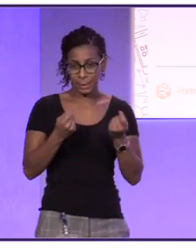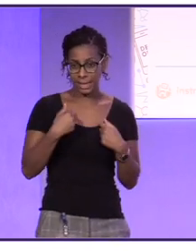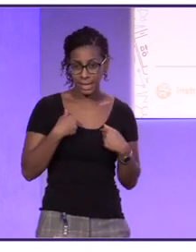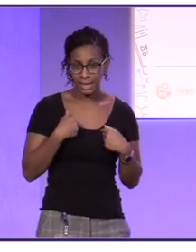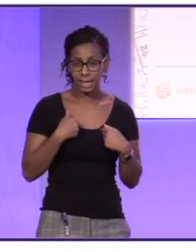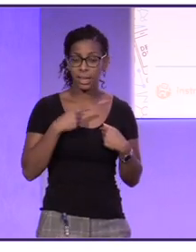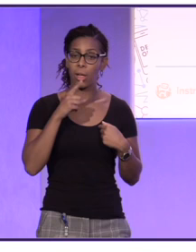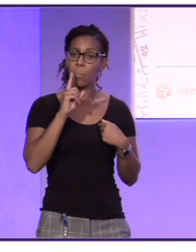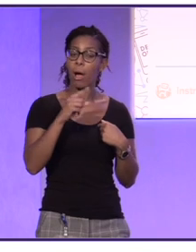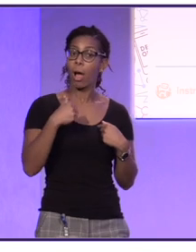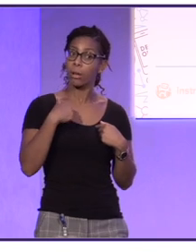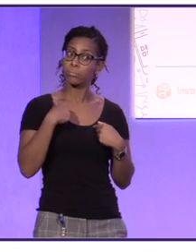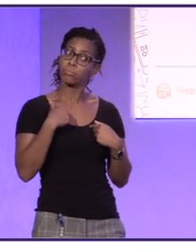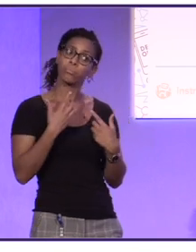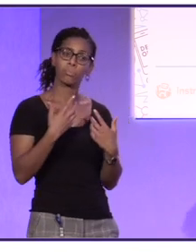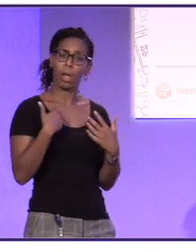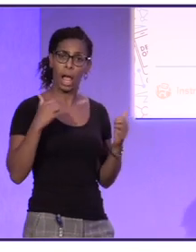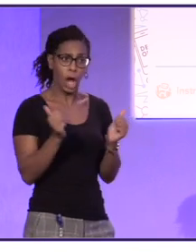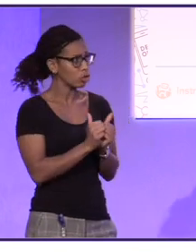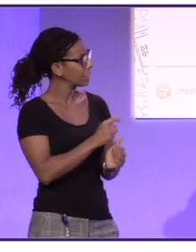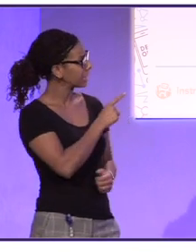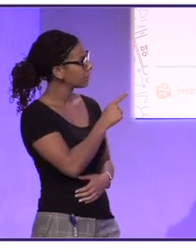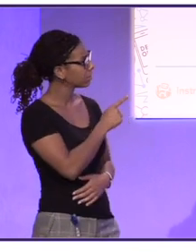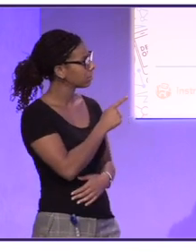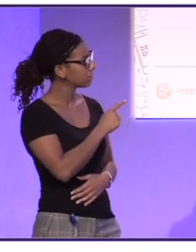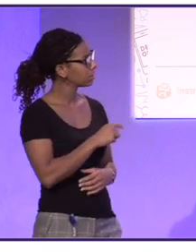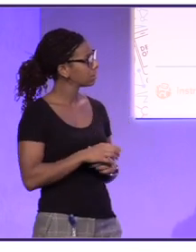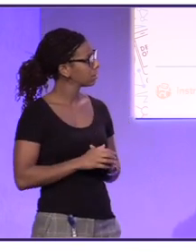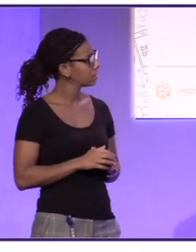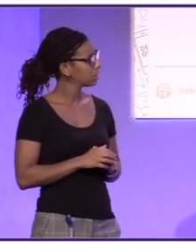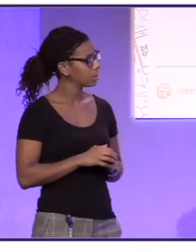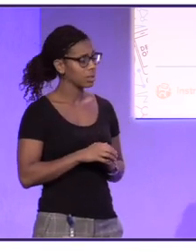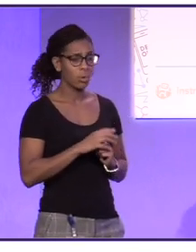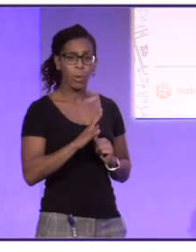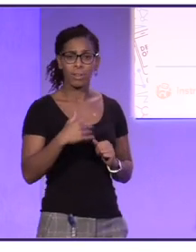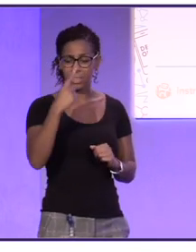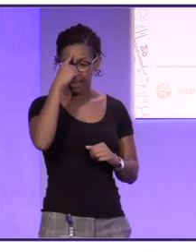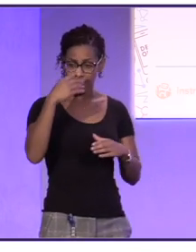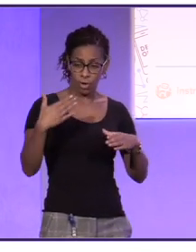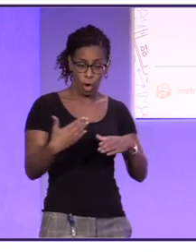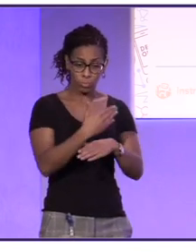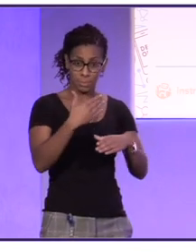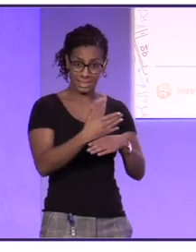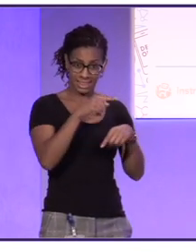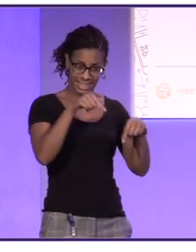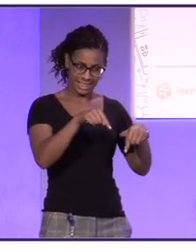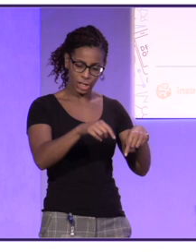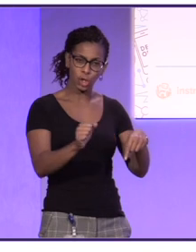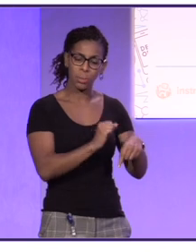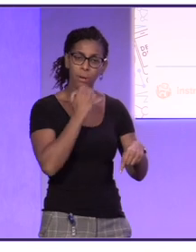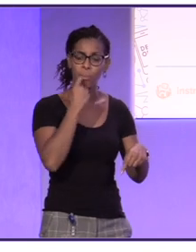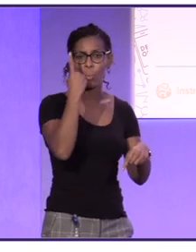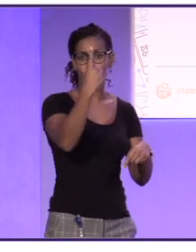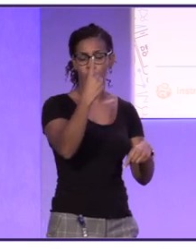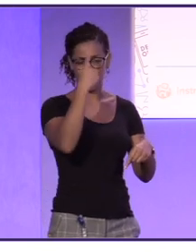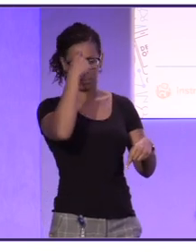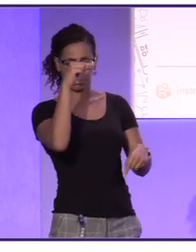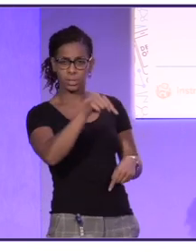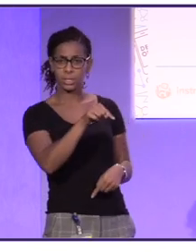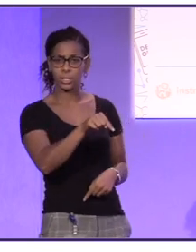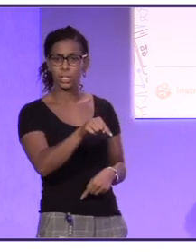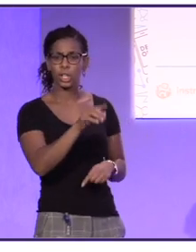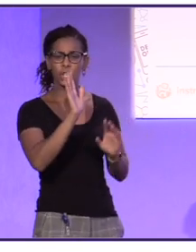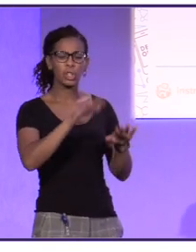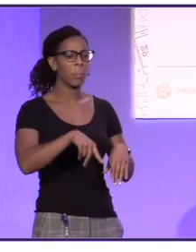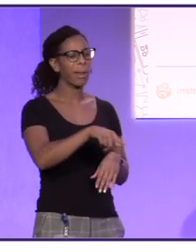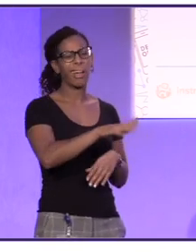here. We need to start thinking of operability as a primary concern. It's not something you tack on